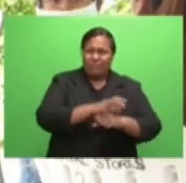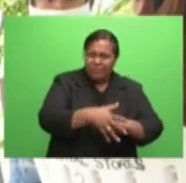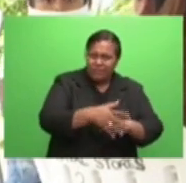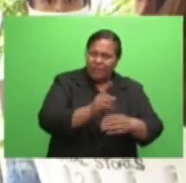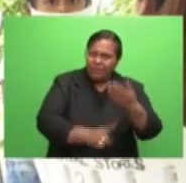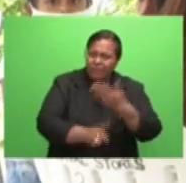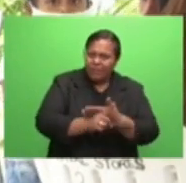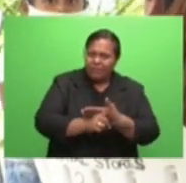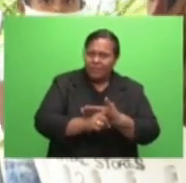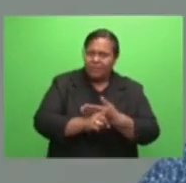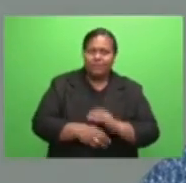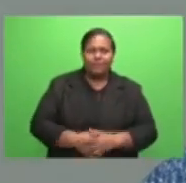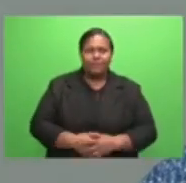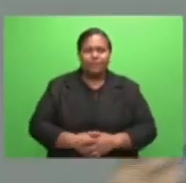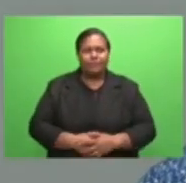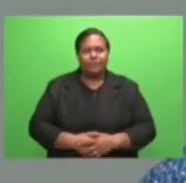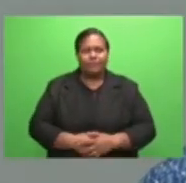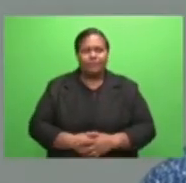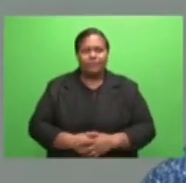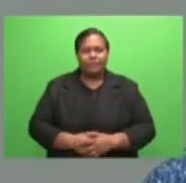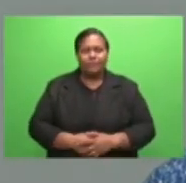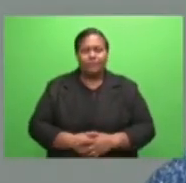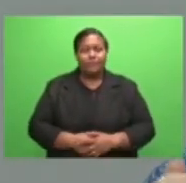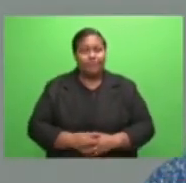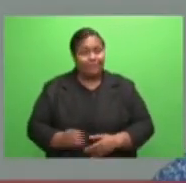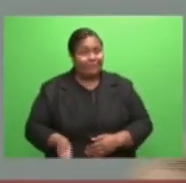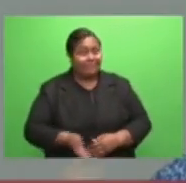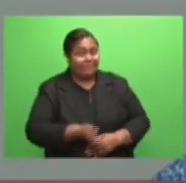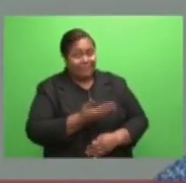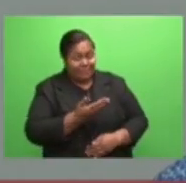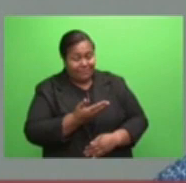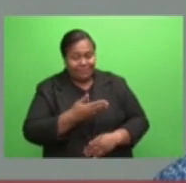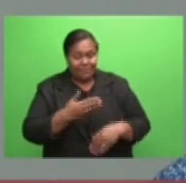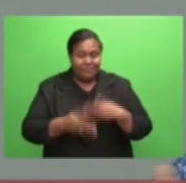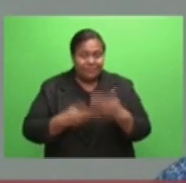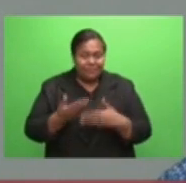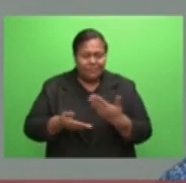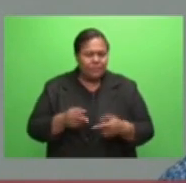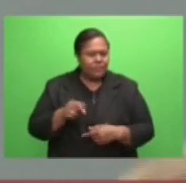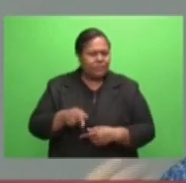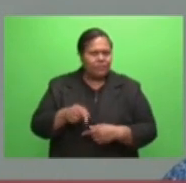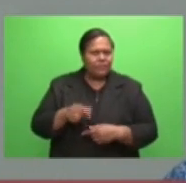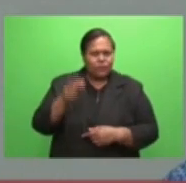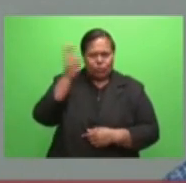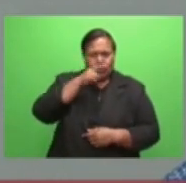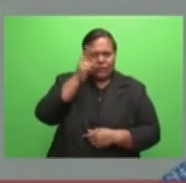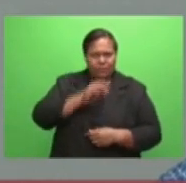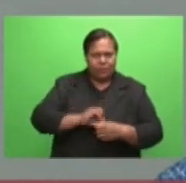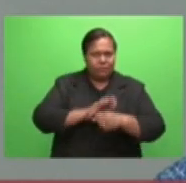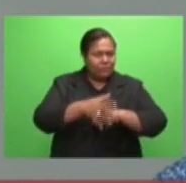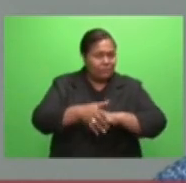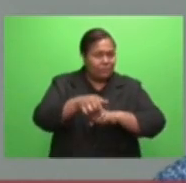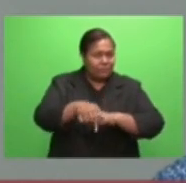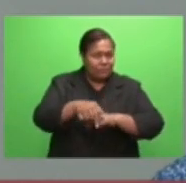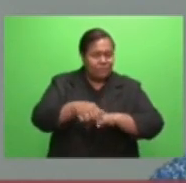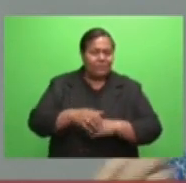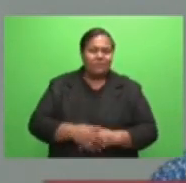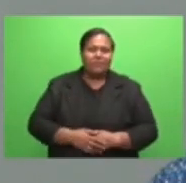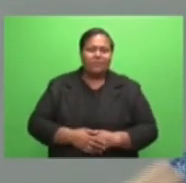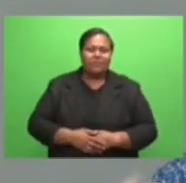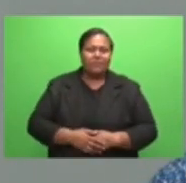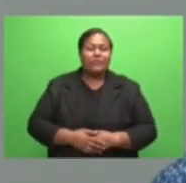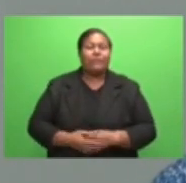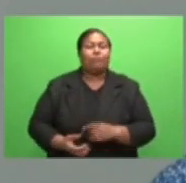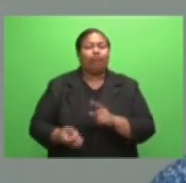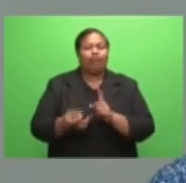And something that is profoundly threatened by this global pandemic. That is why it's so important that